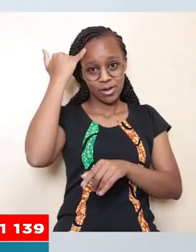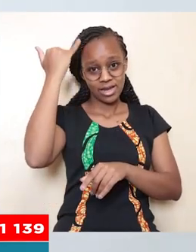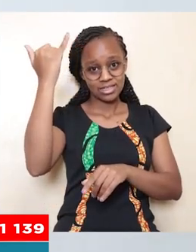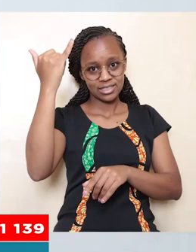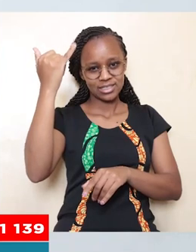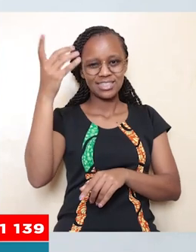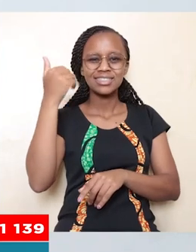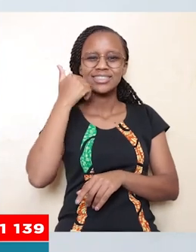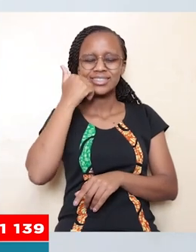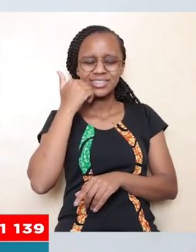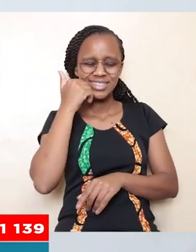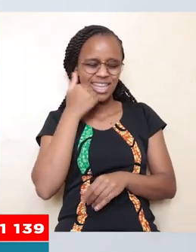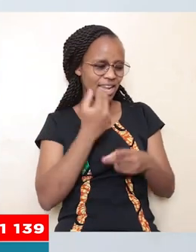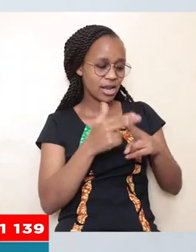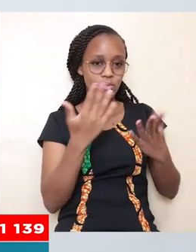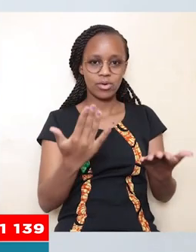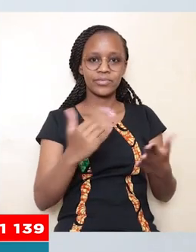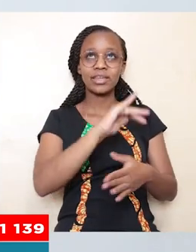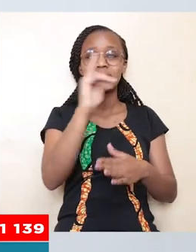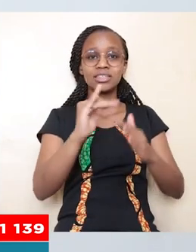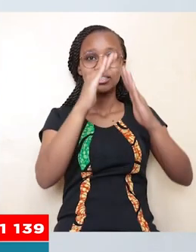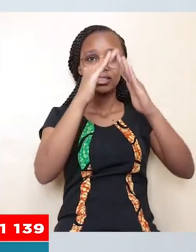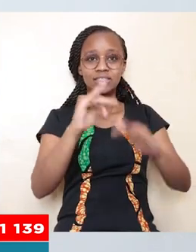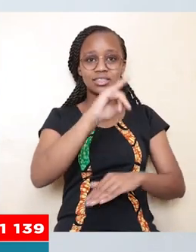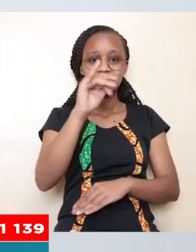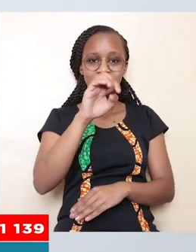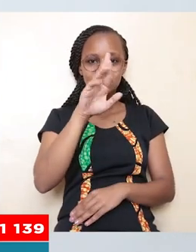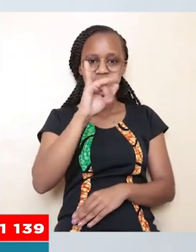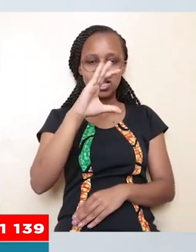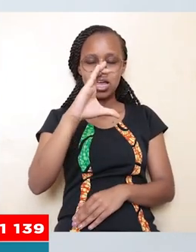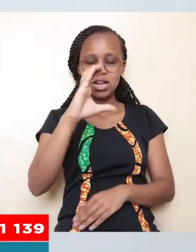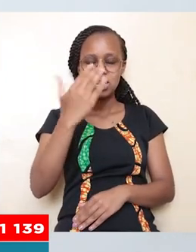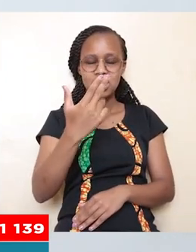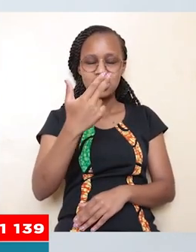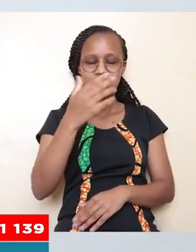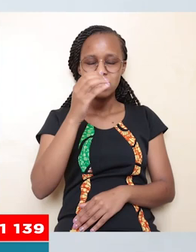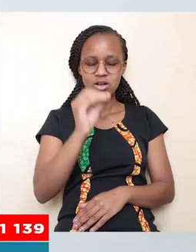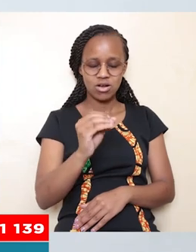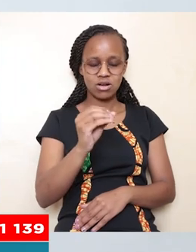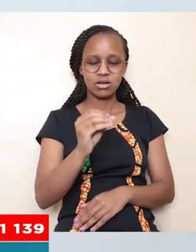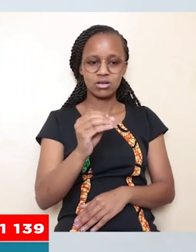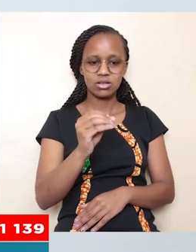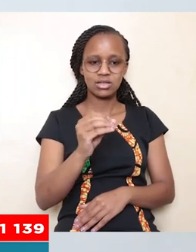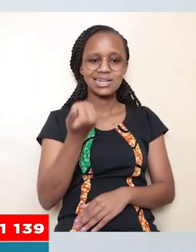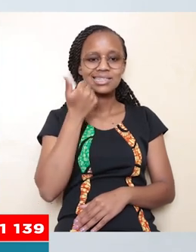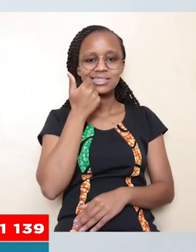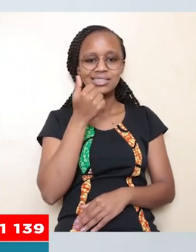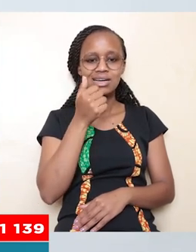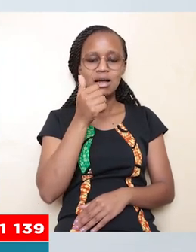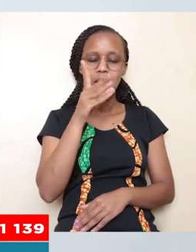There is a disease we call in marriage, Jerusalem Jericho paradigm. Jerusalem Jericho